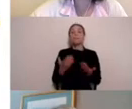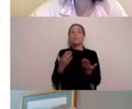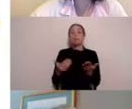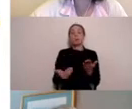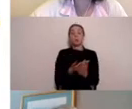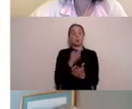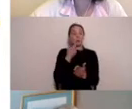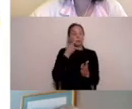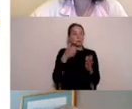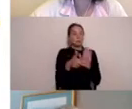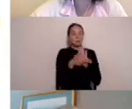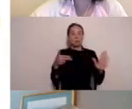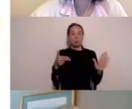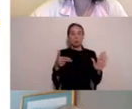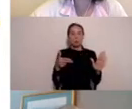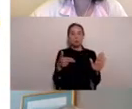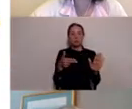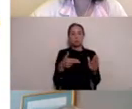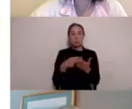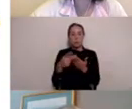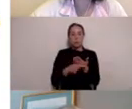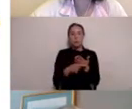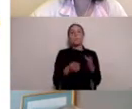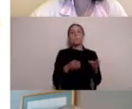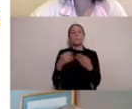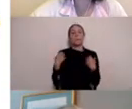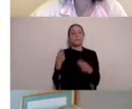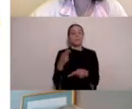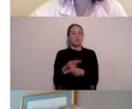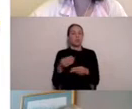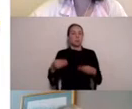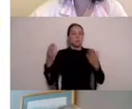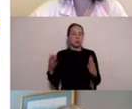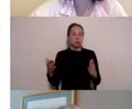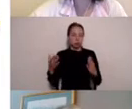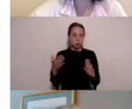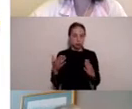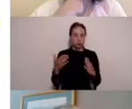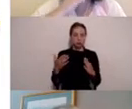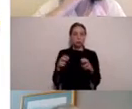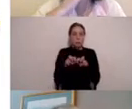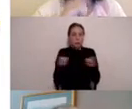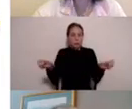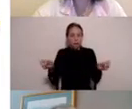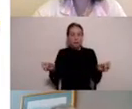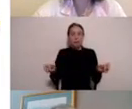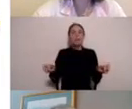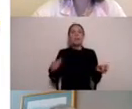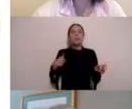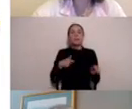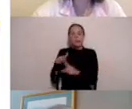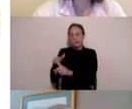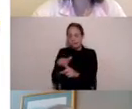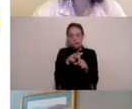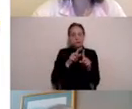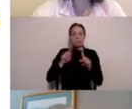also offered a healthcare providers panel, bringing together experts from around the country to talk about various aspects of healthcare